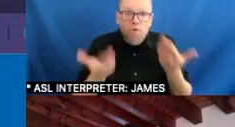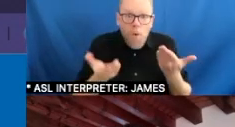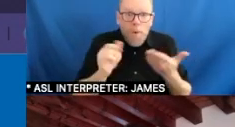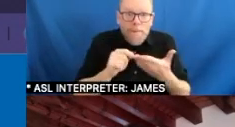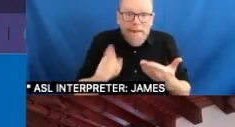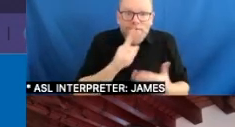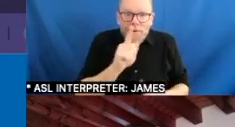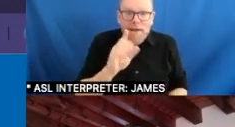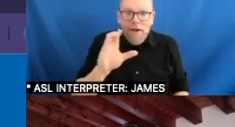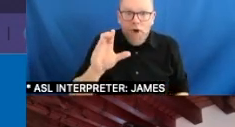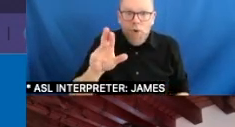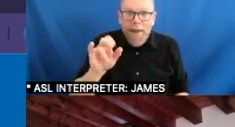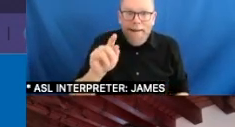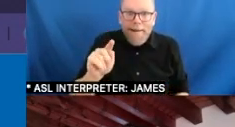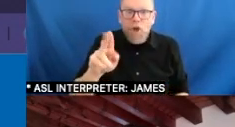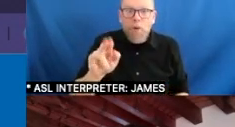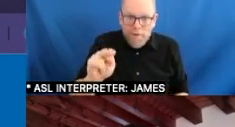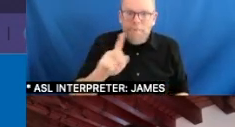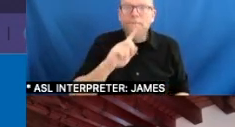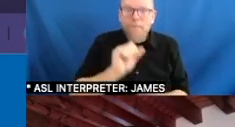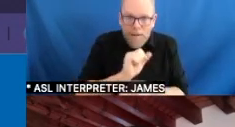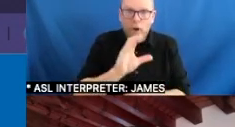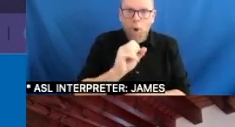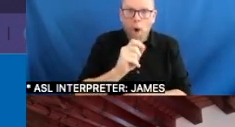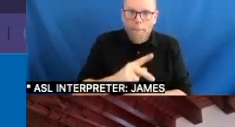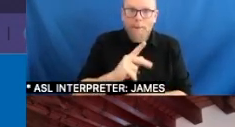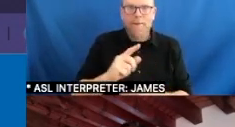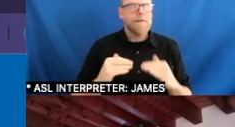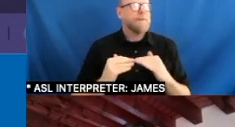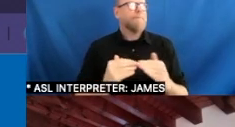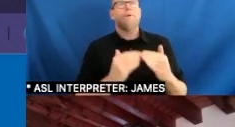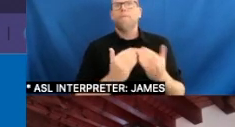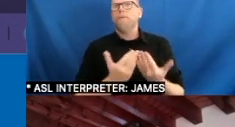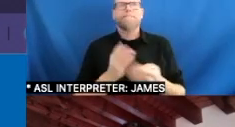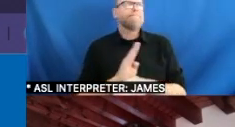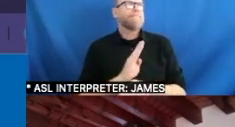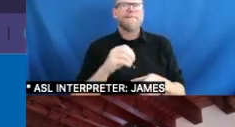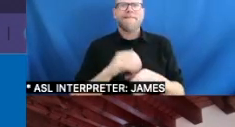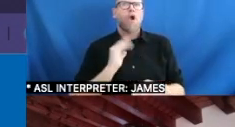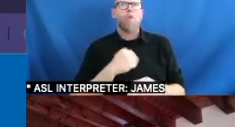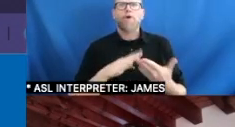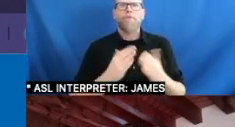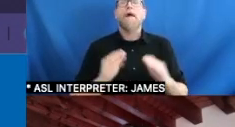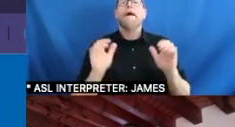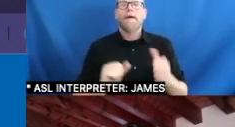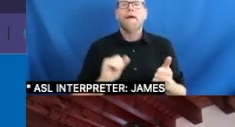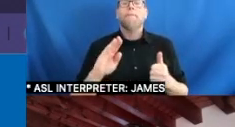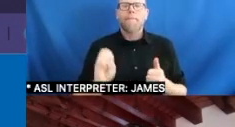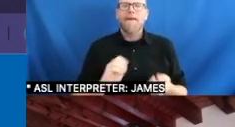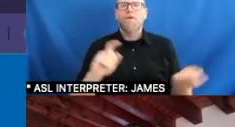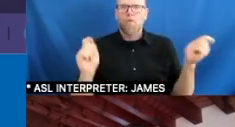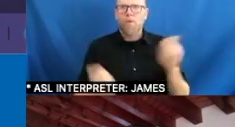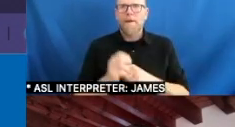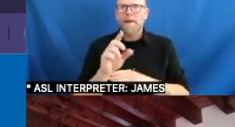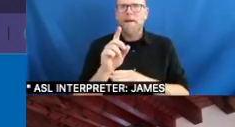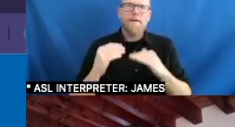democratic institutions in our communities that can be re-democratized if members join